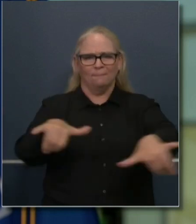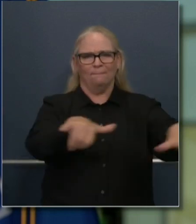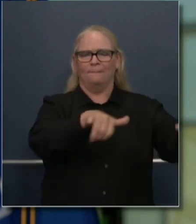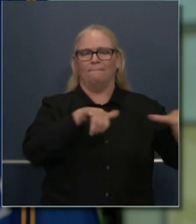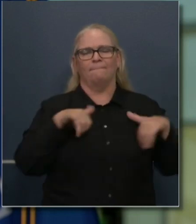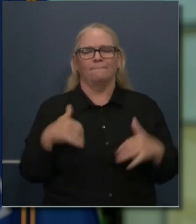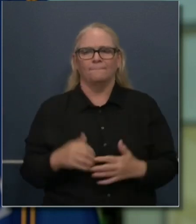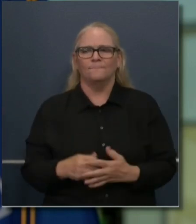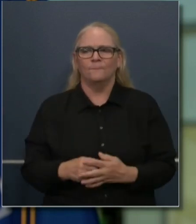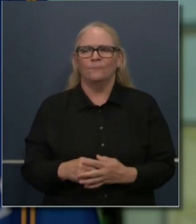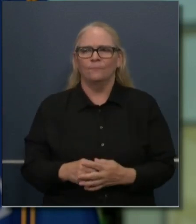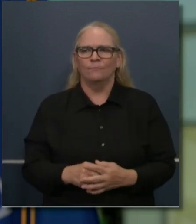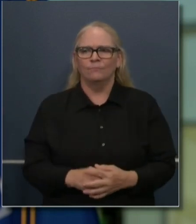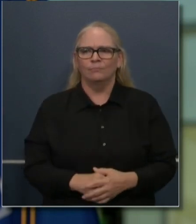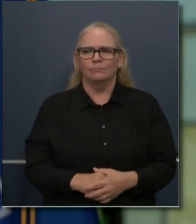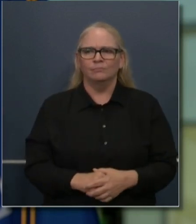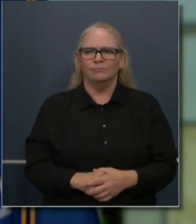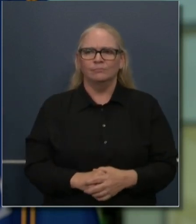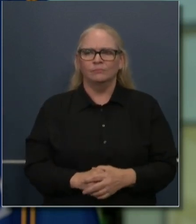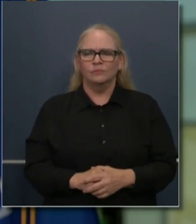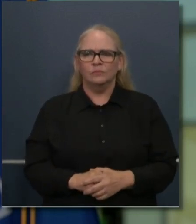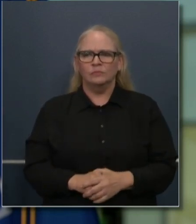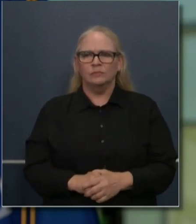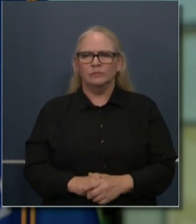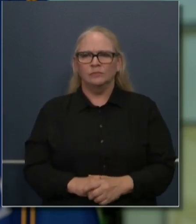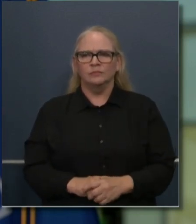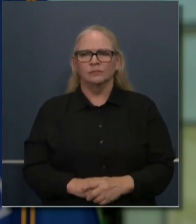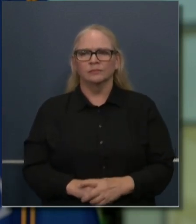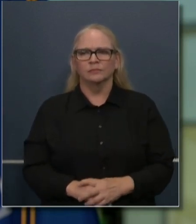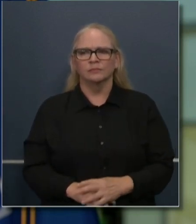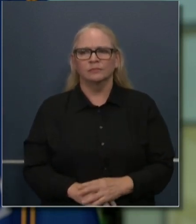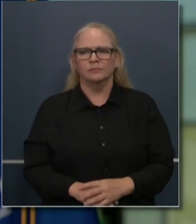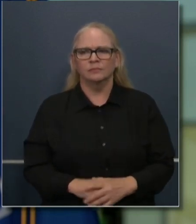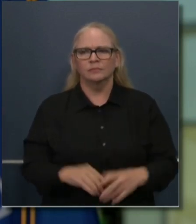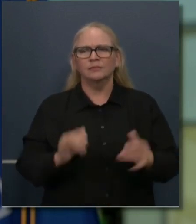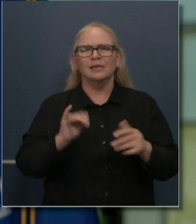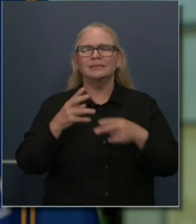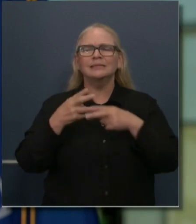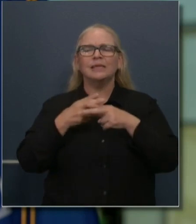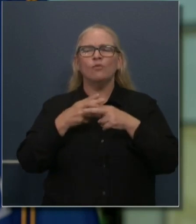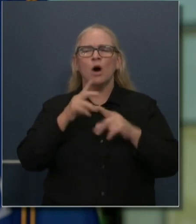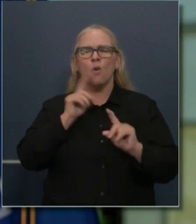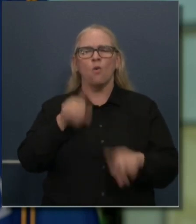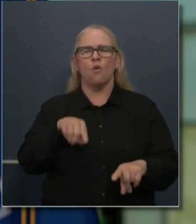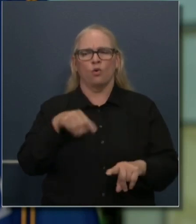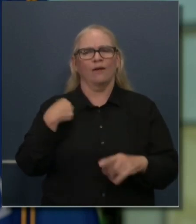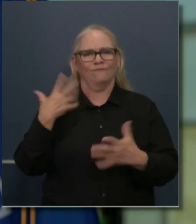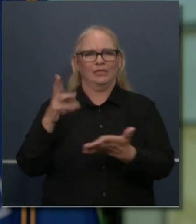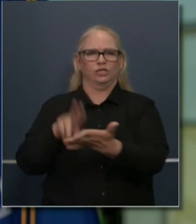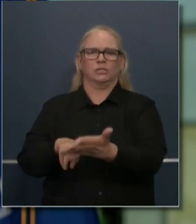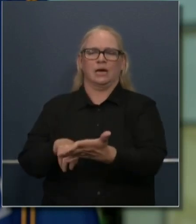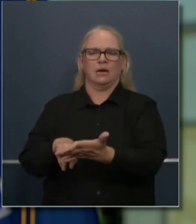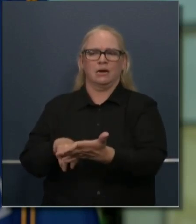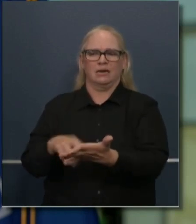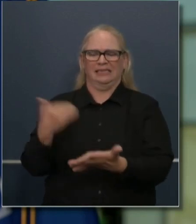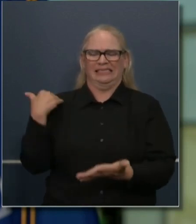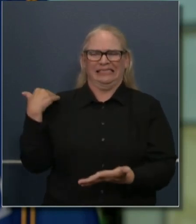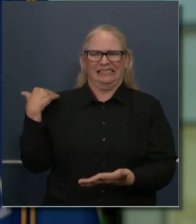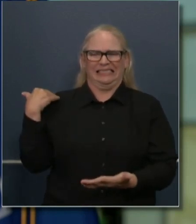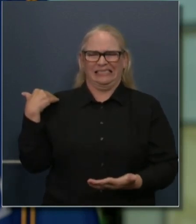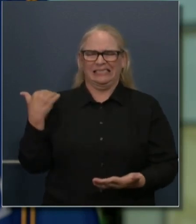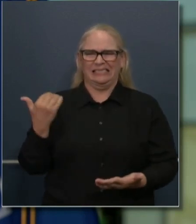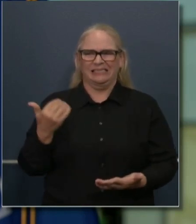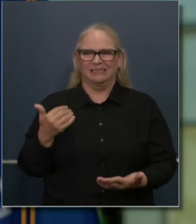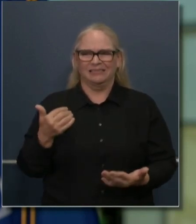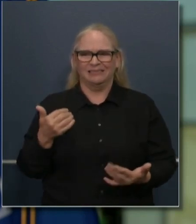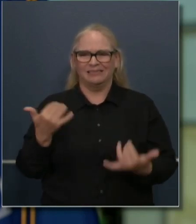about a lot of these temporary fixes going the wayside, and our need to